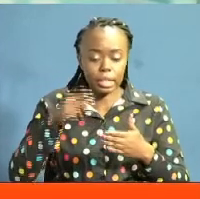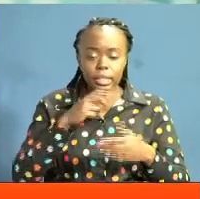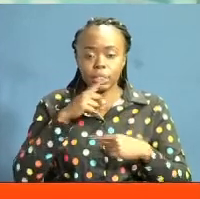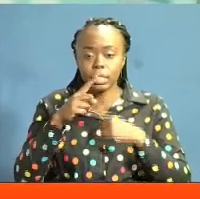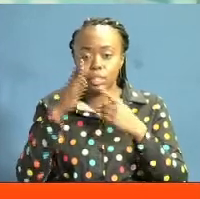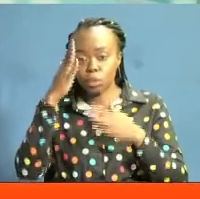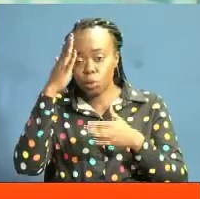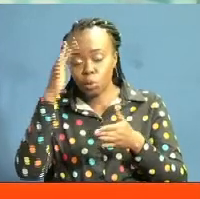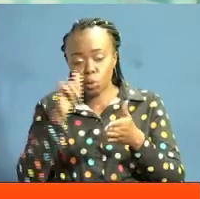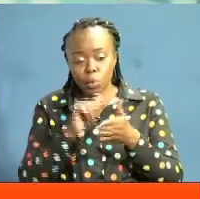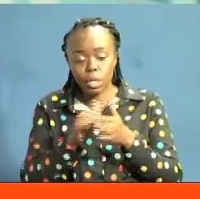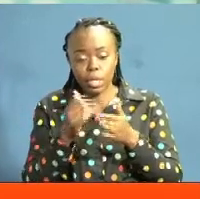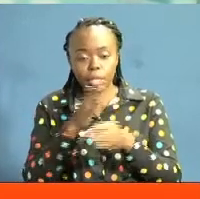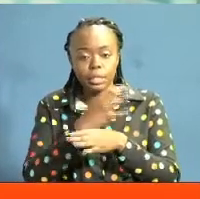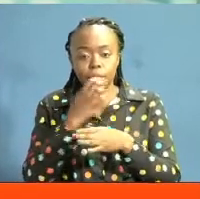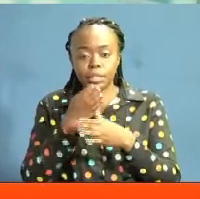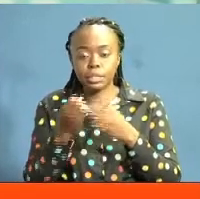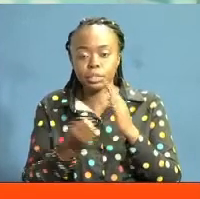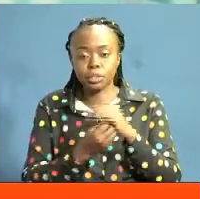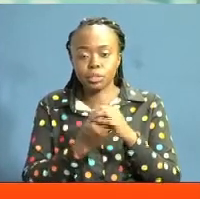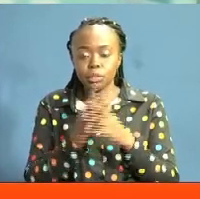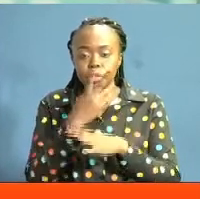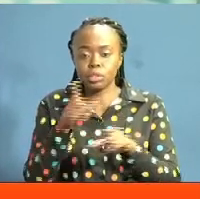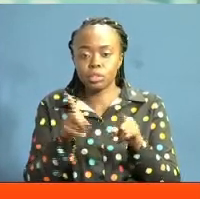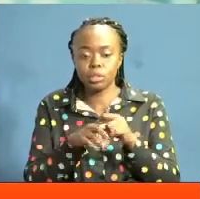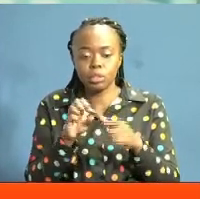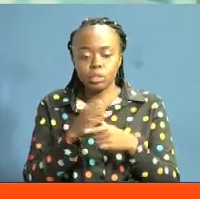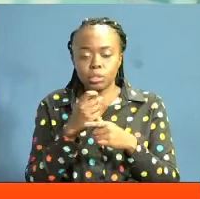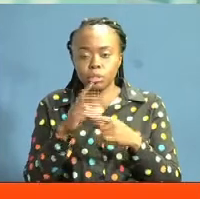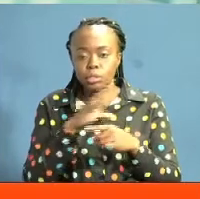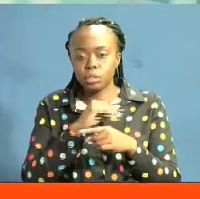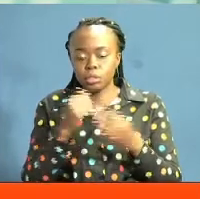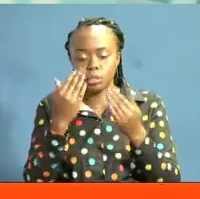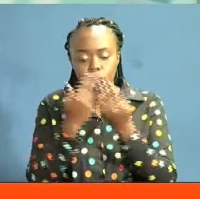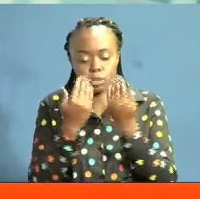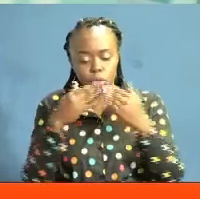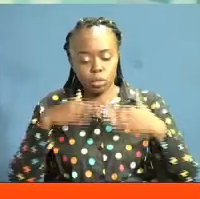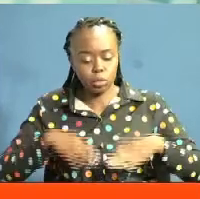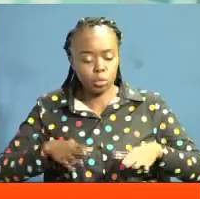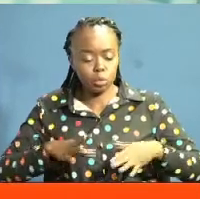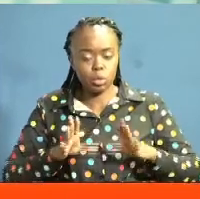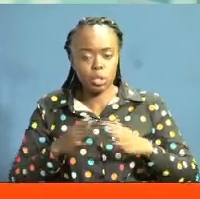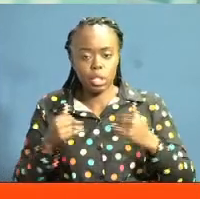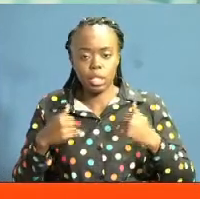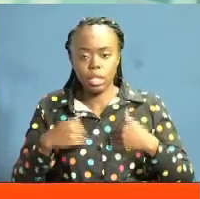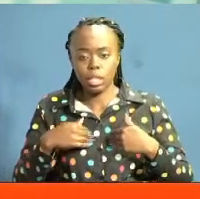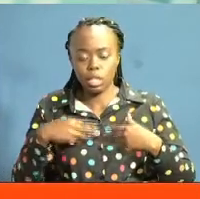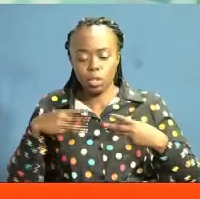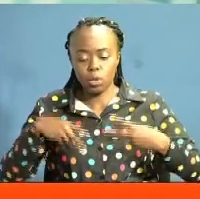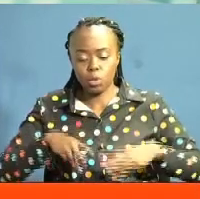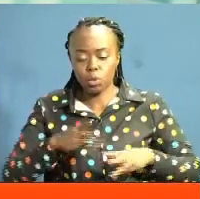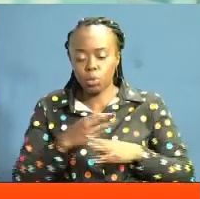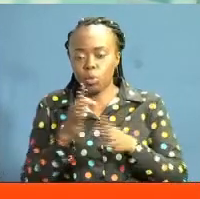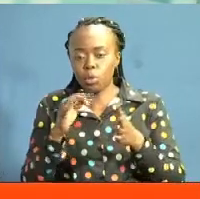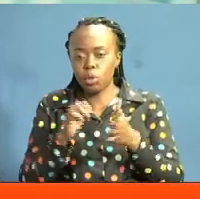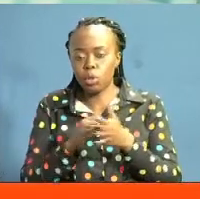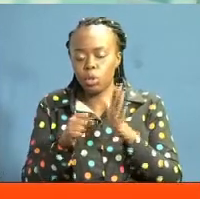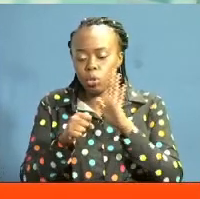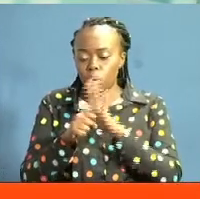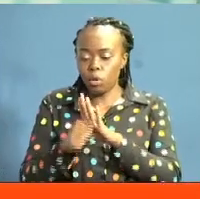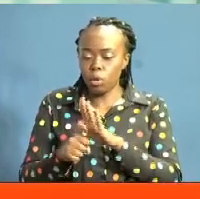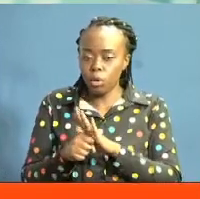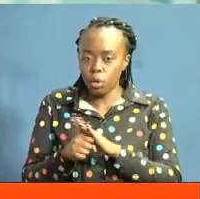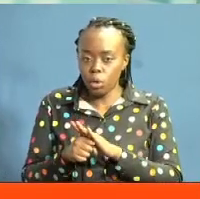know that even grown-ups and even teenagers and our youth can have an imaginary way that I'm